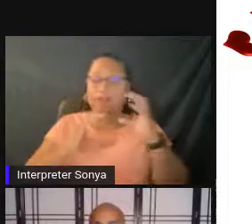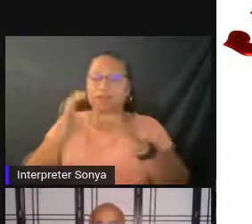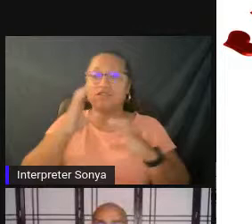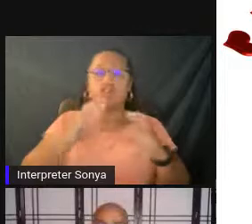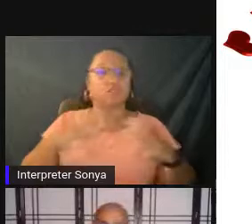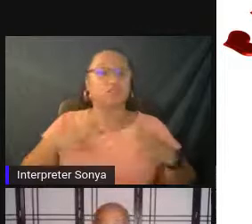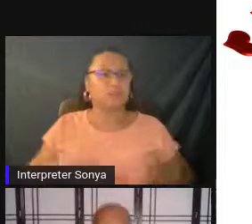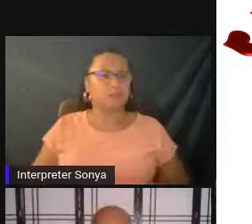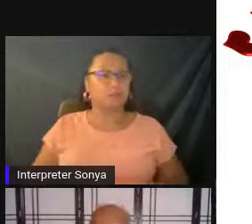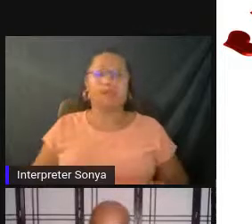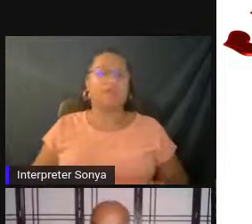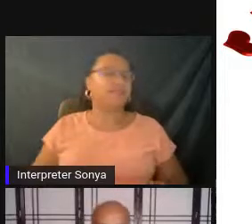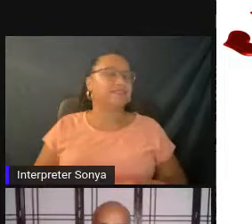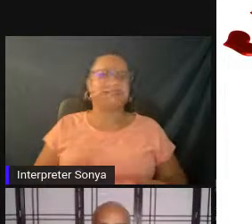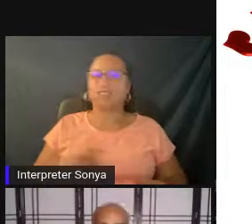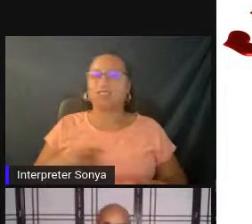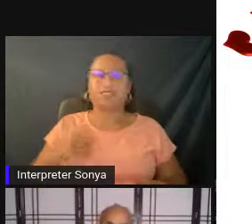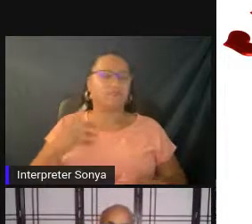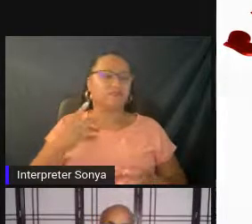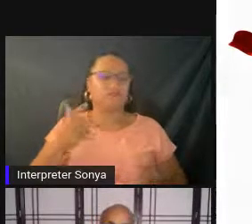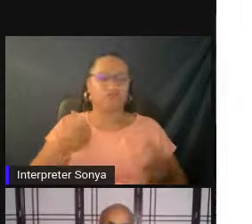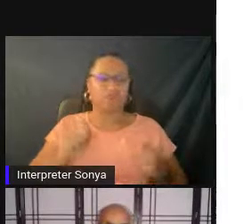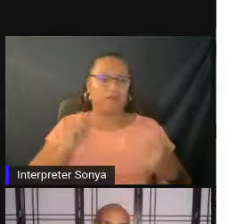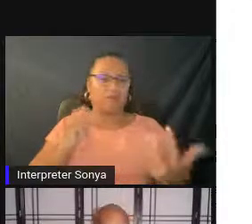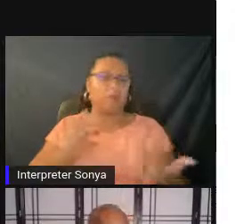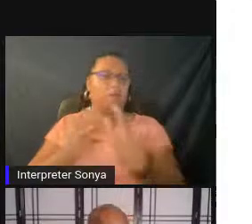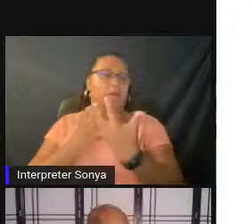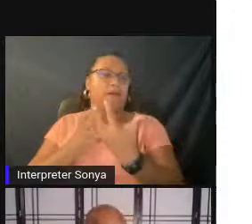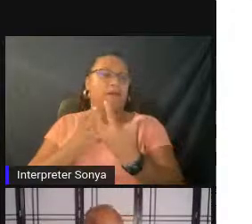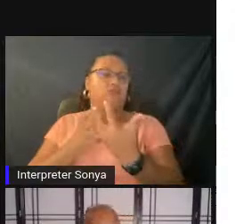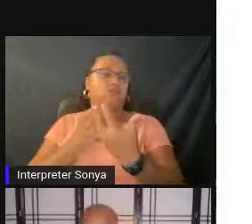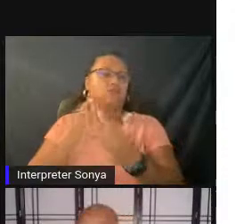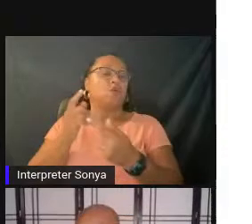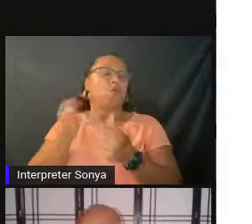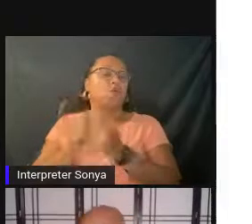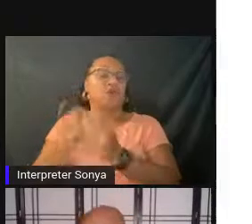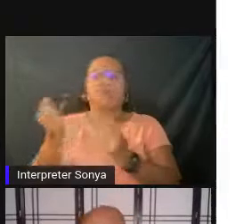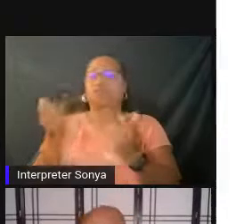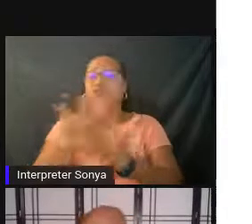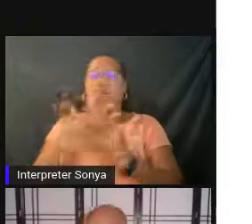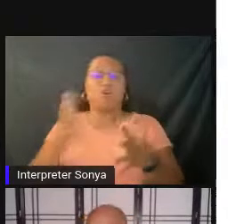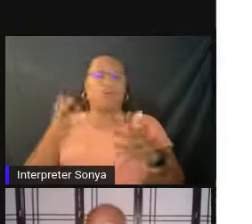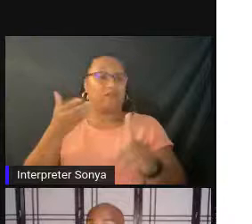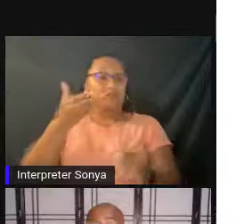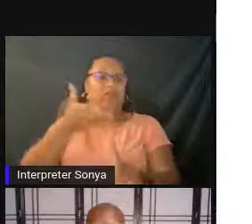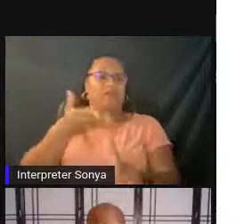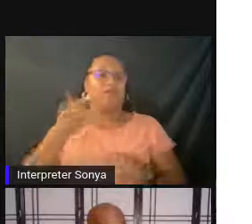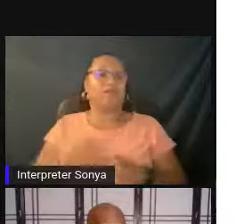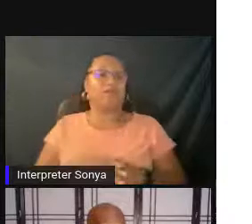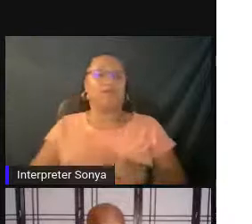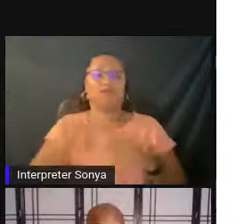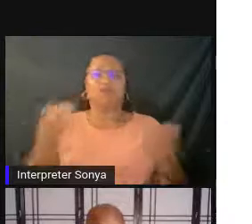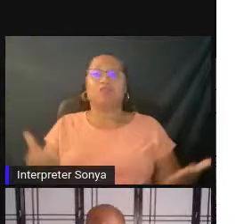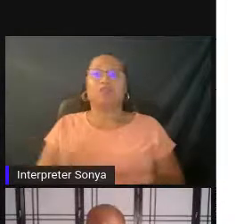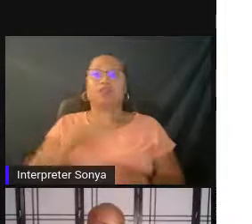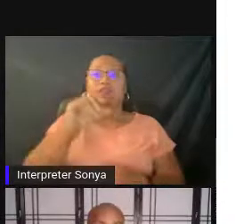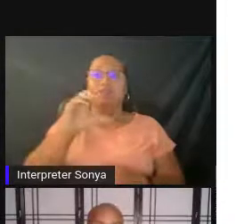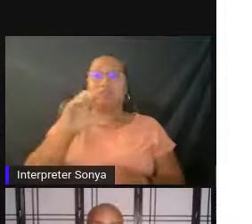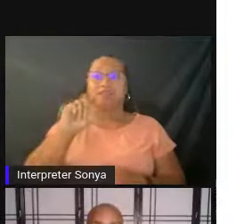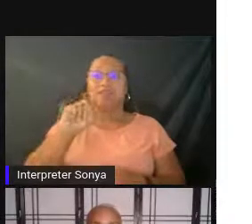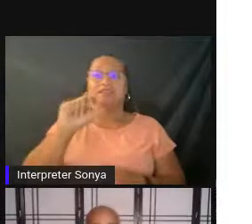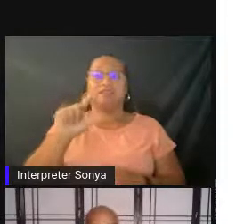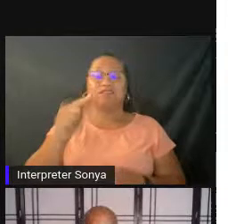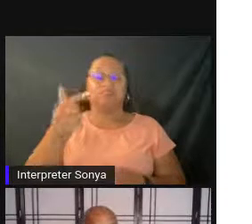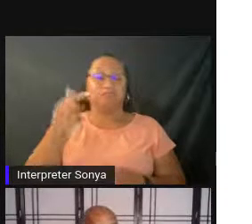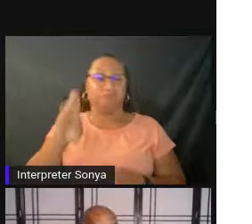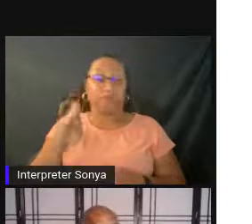of aligning with what already exists. So here at CSL Greater Baltimore, if you're new, you may not